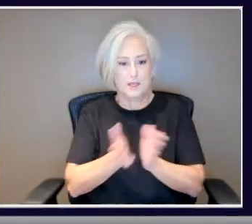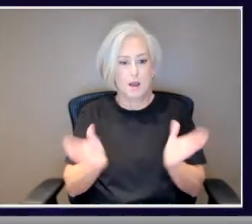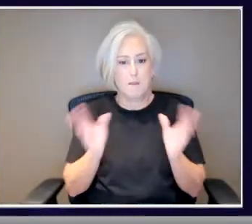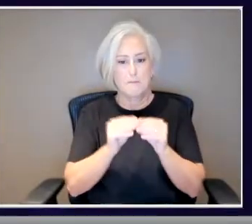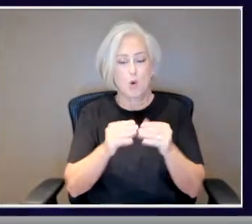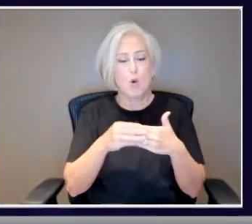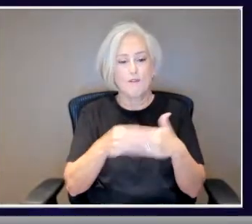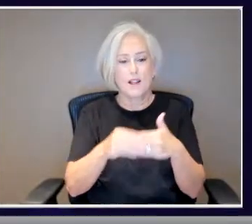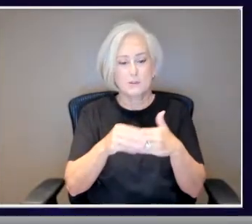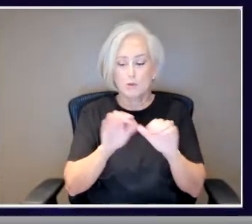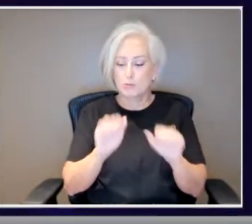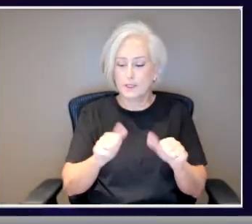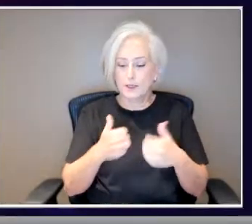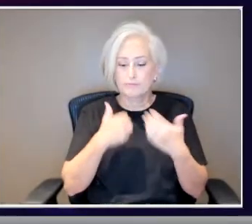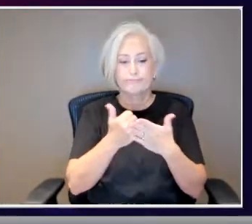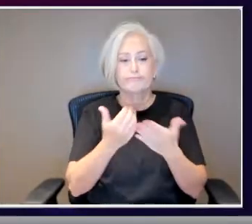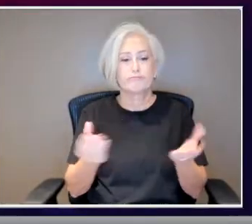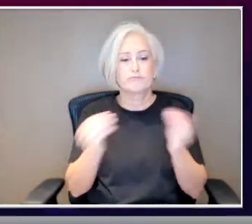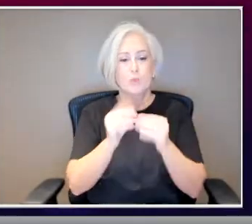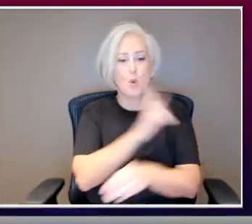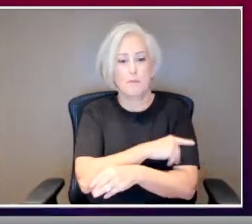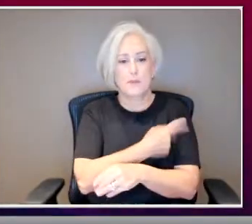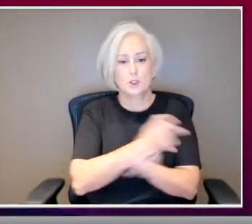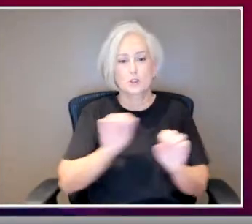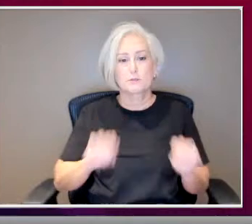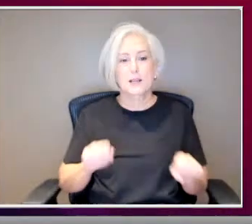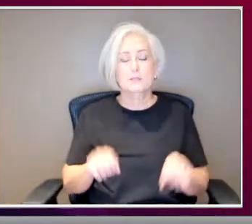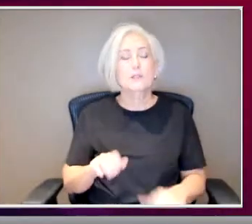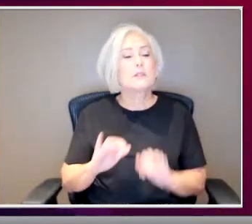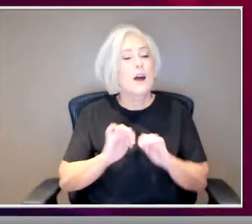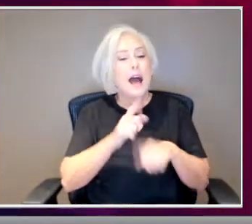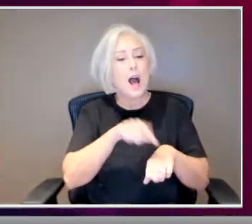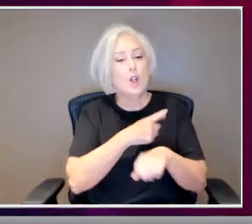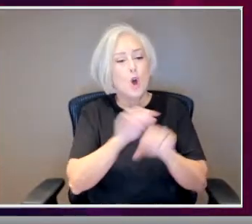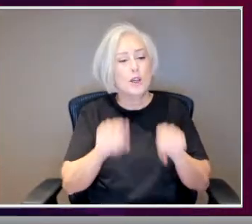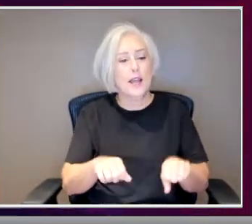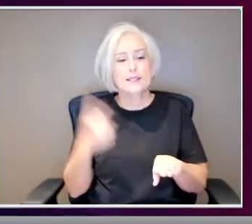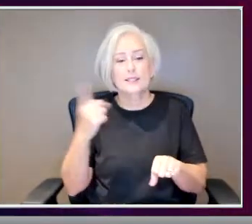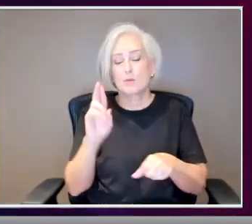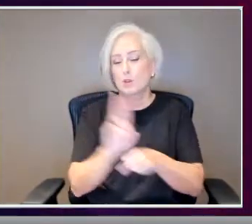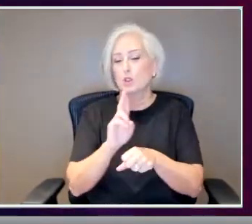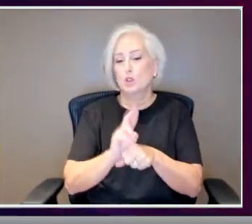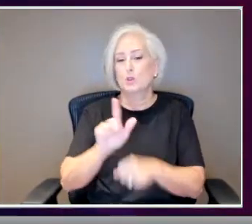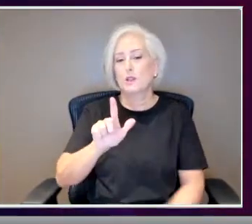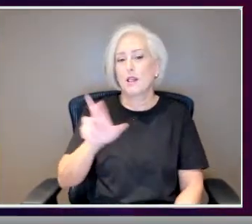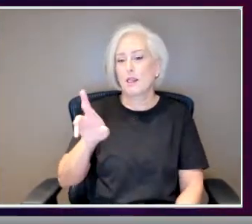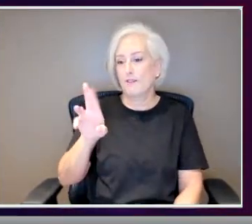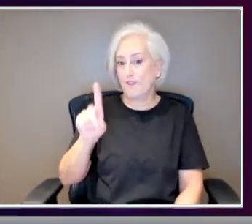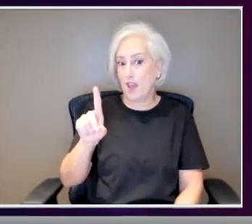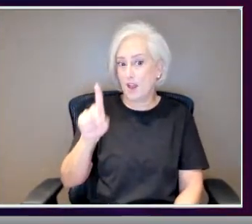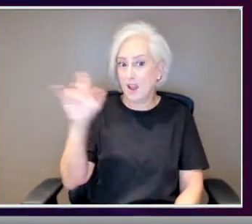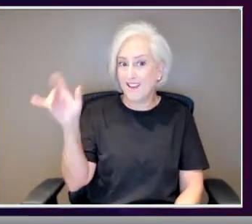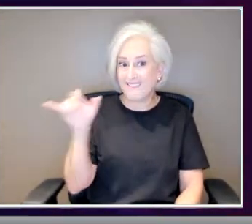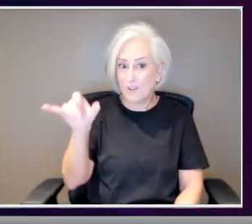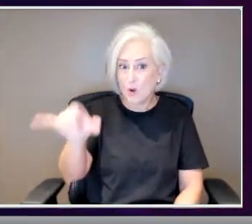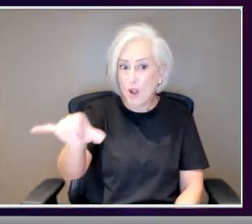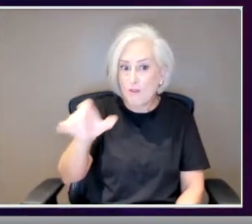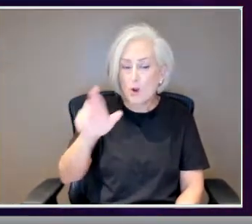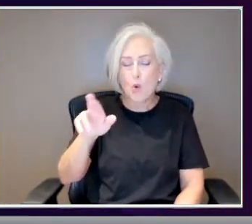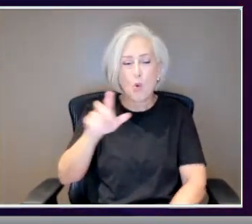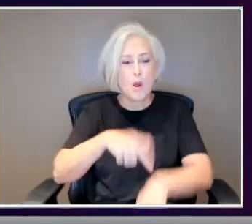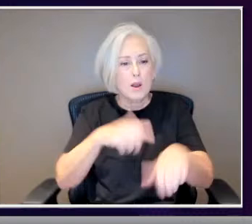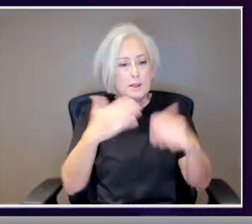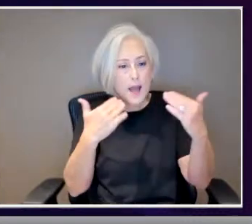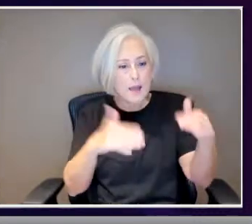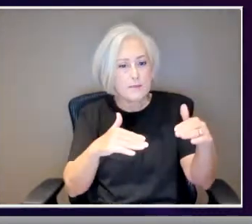How long can someone be on an LVAD? Is it indefinite? Is there a time limit where you can only be on an